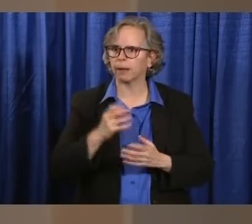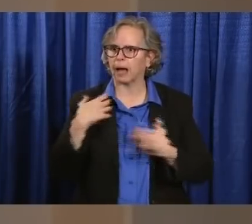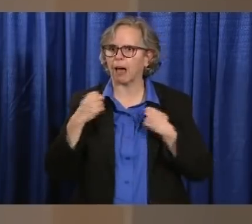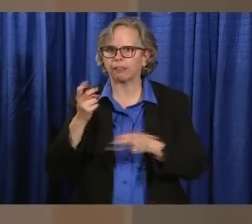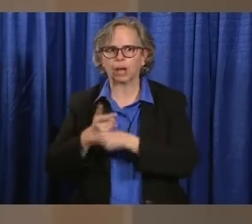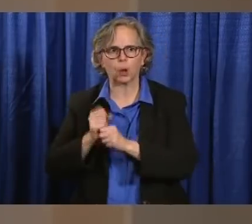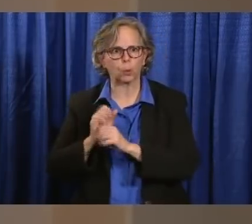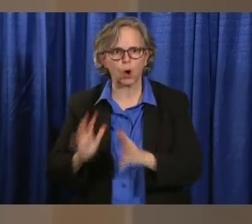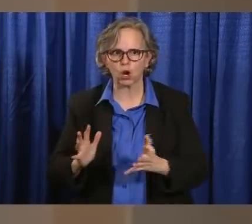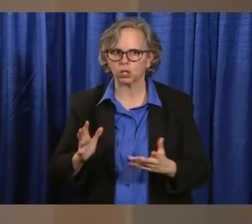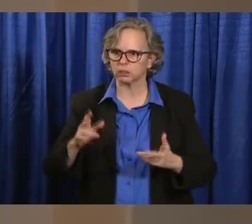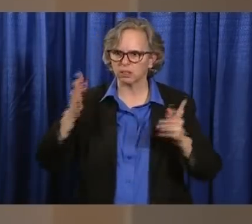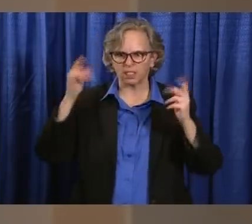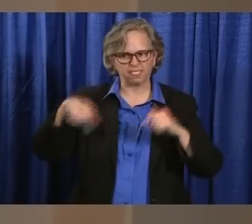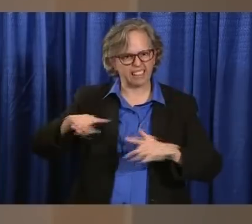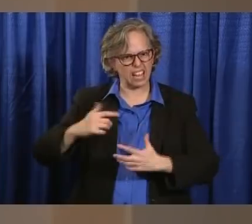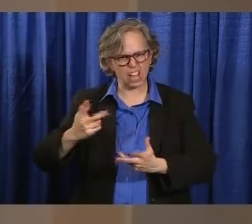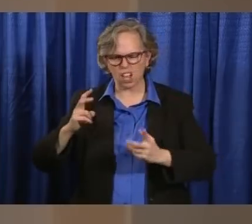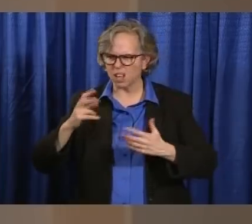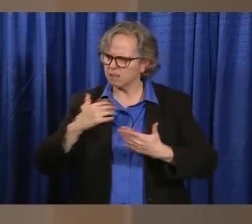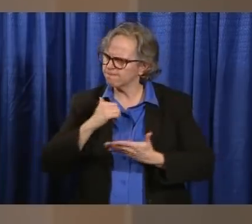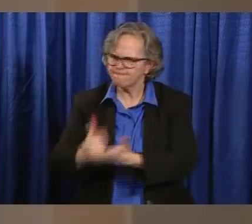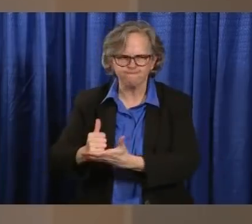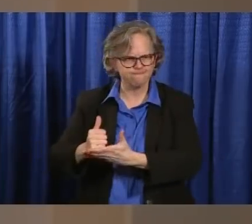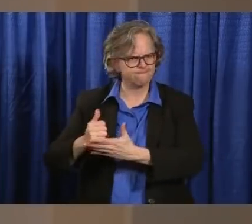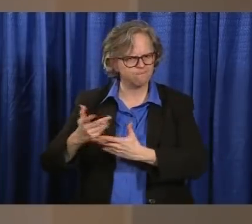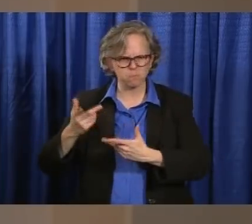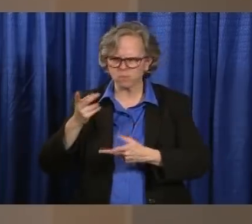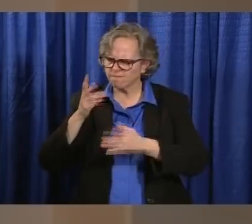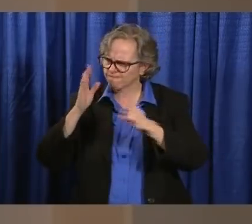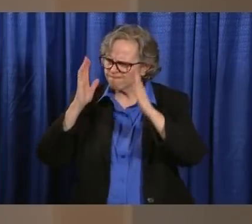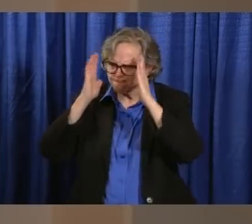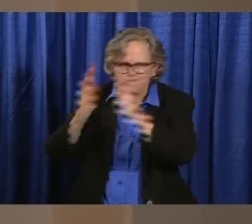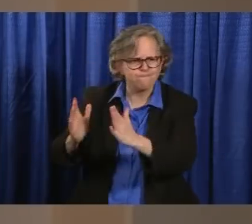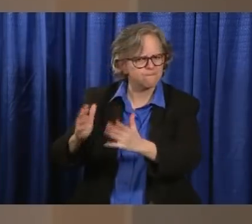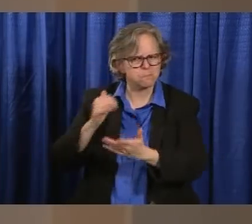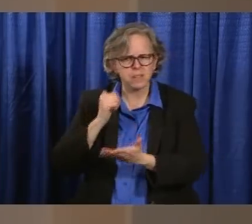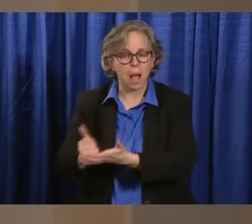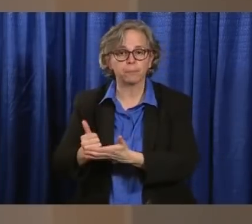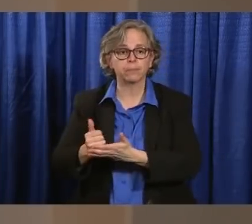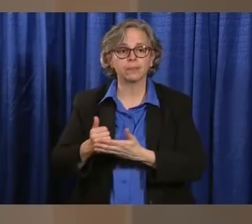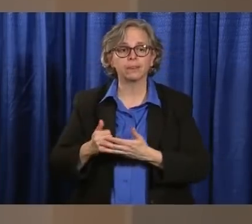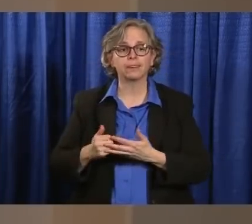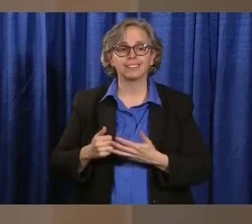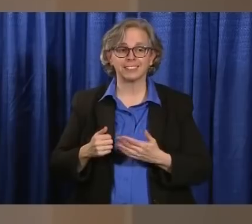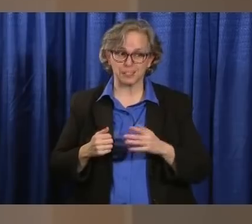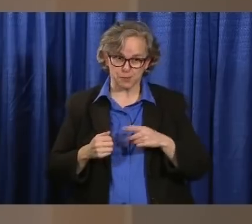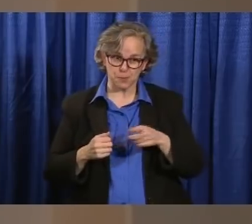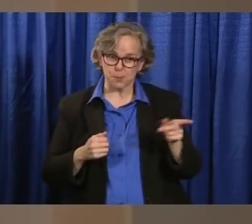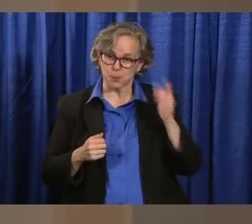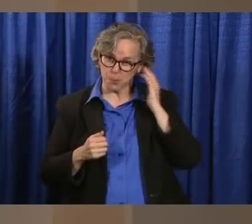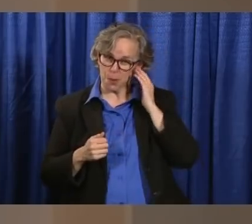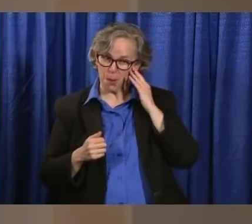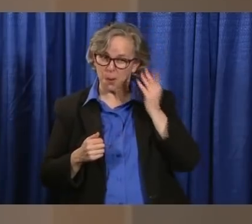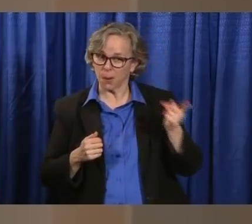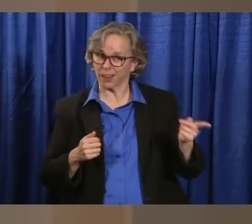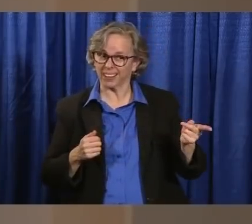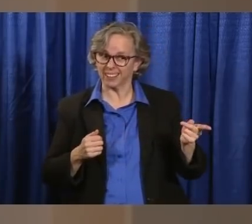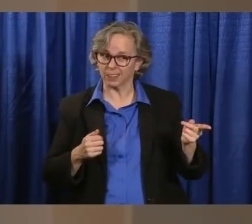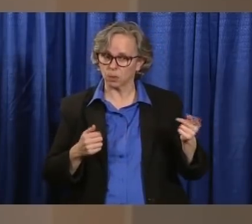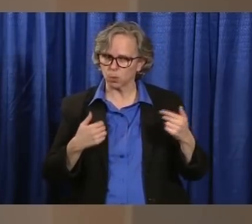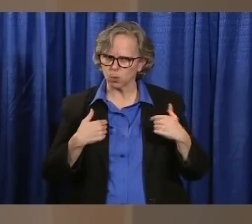warriors and first responders and everybody who's part of that system. And you know how we work to fight to give Battelle